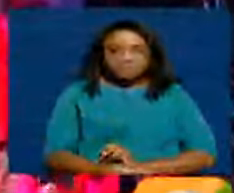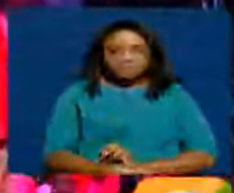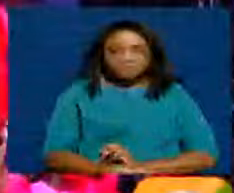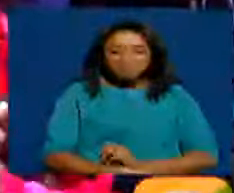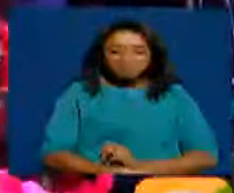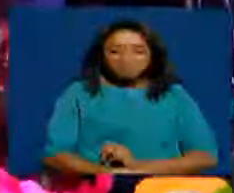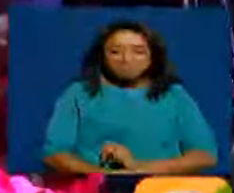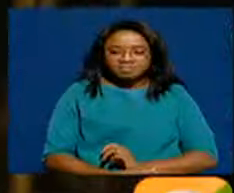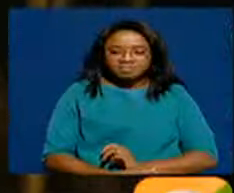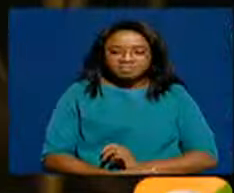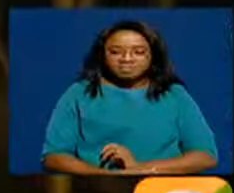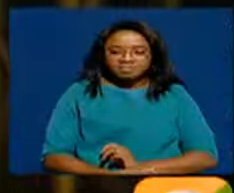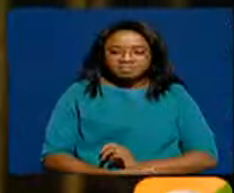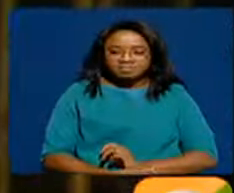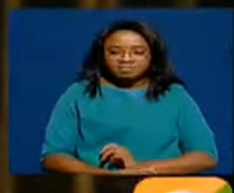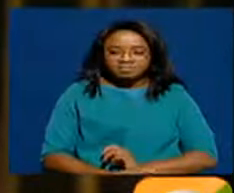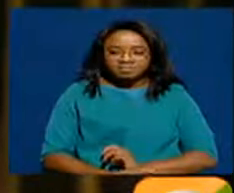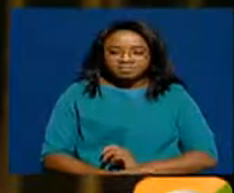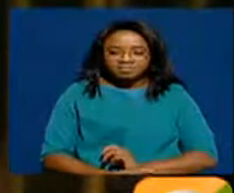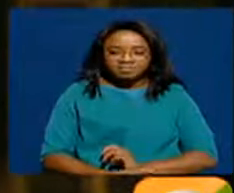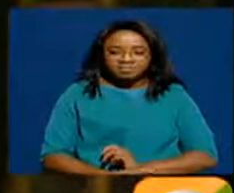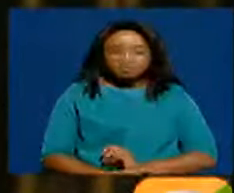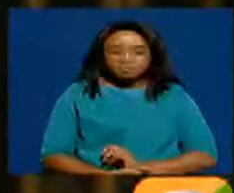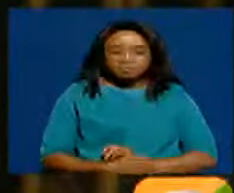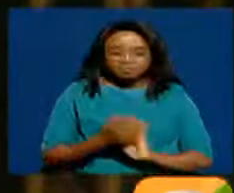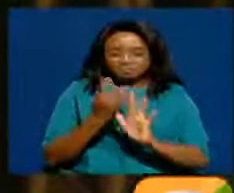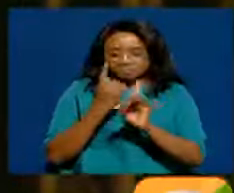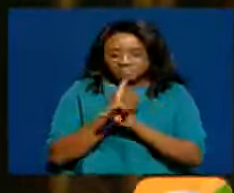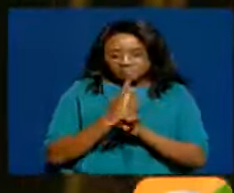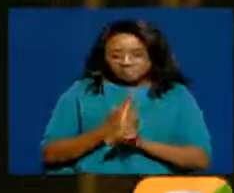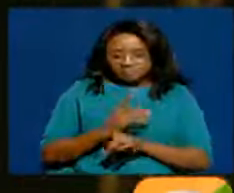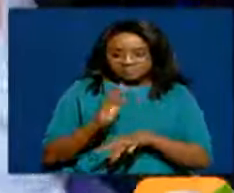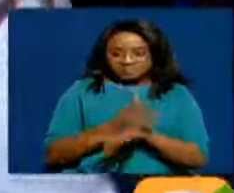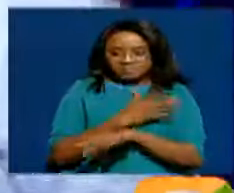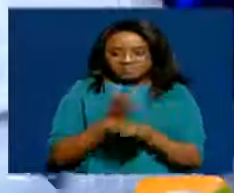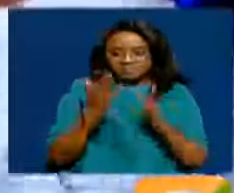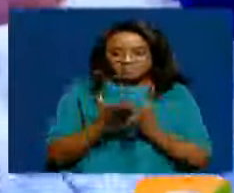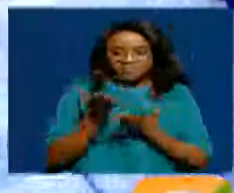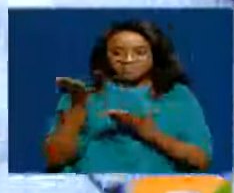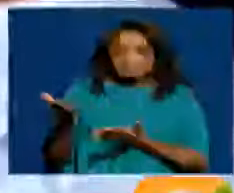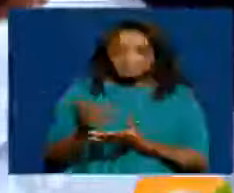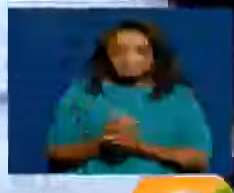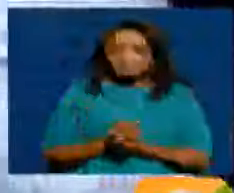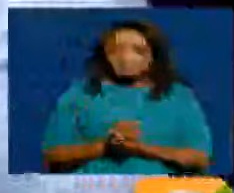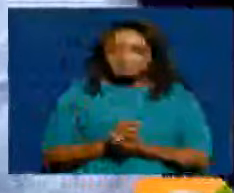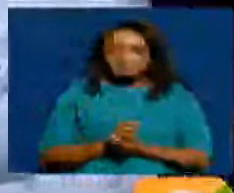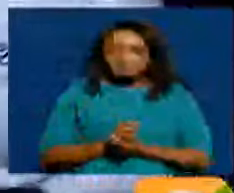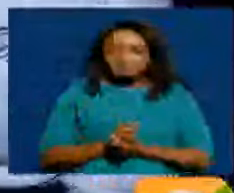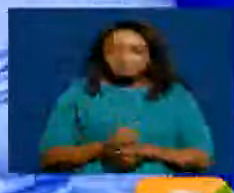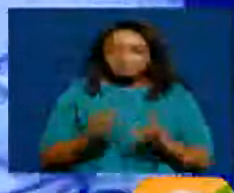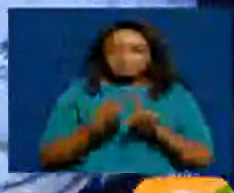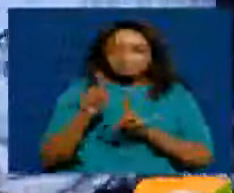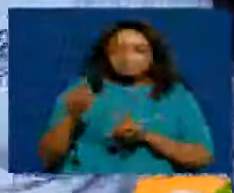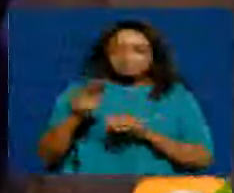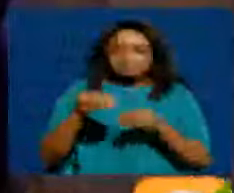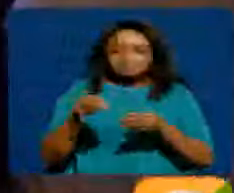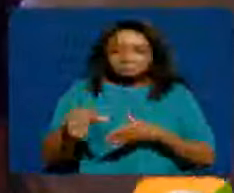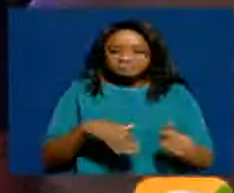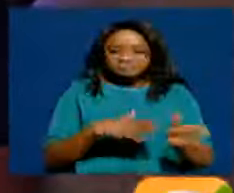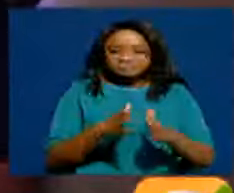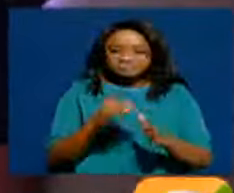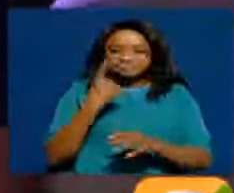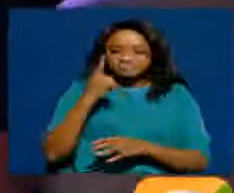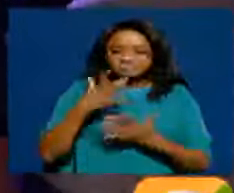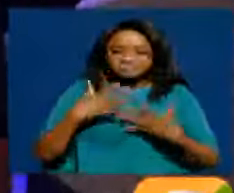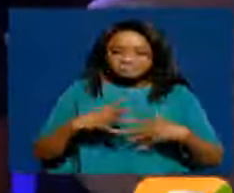Emma Jalamo, and Kidum Kibido were among the artists who graced the occasion. The event also provided a moment for Ramogi FM and